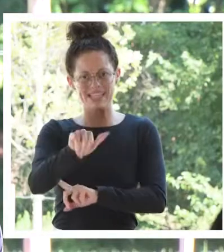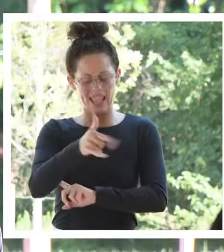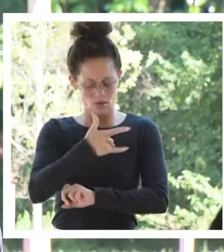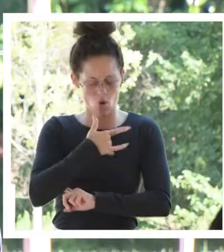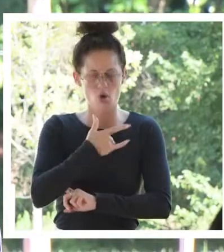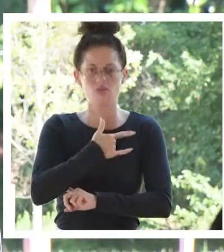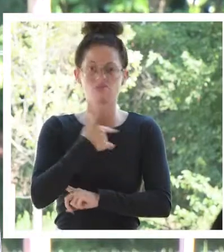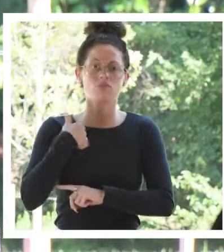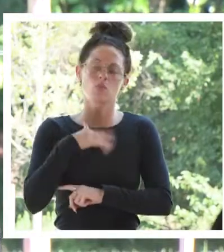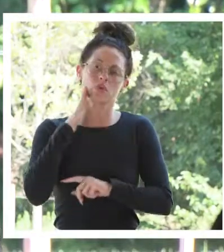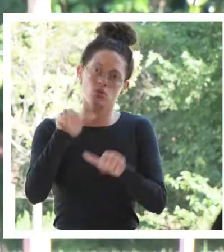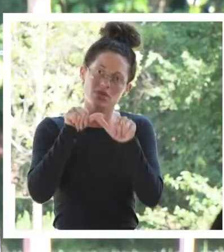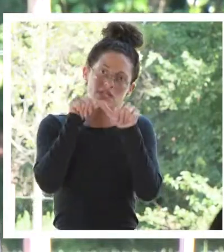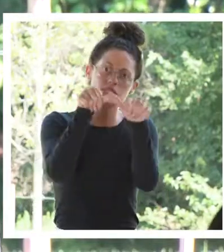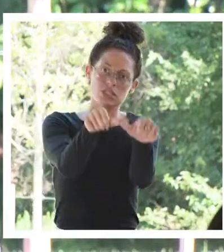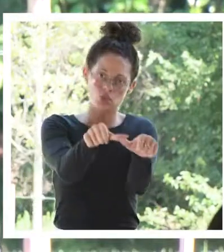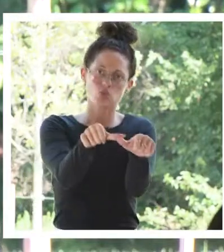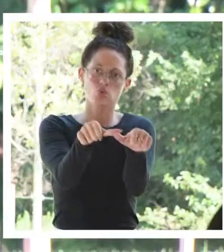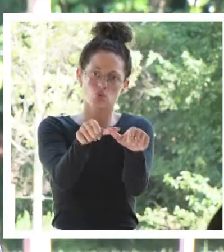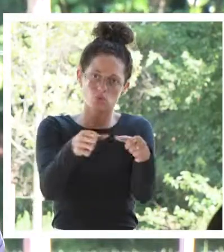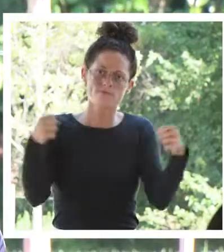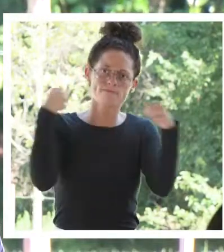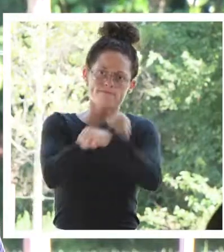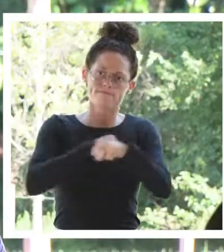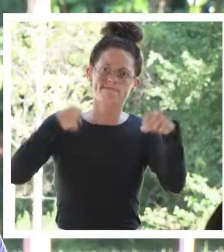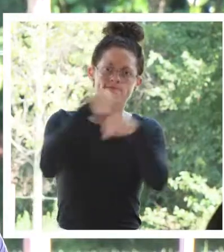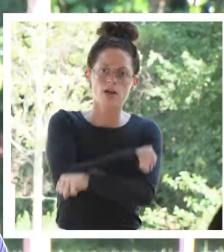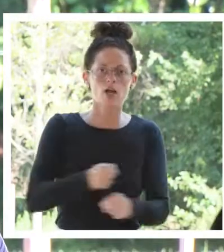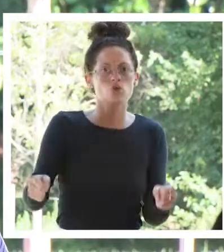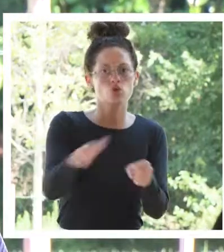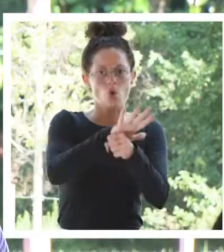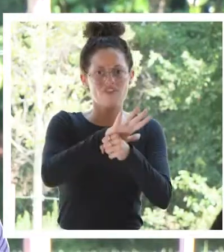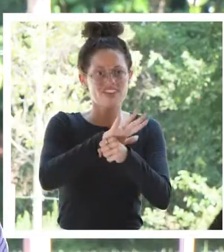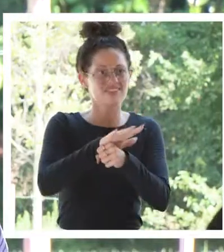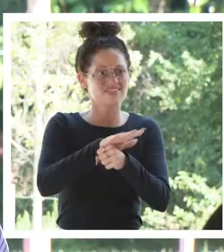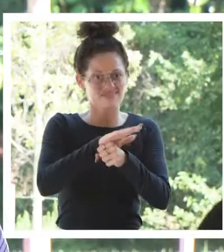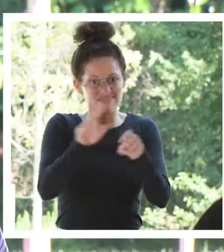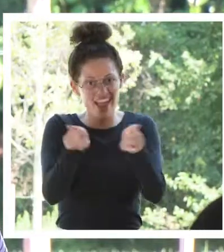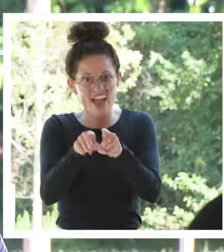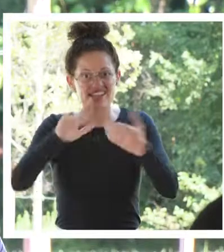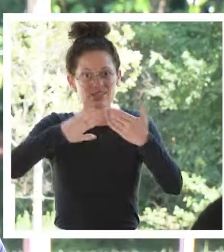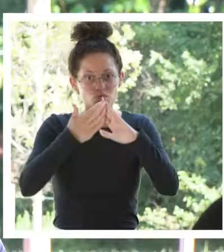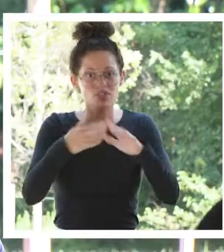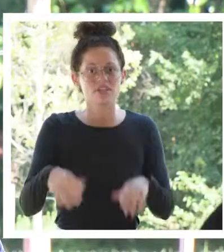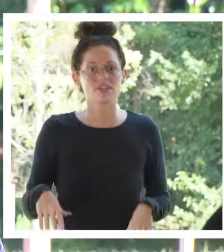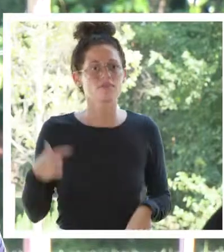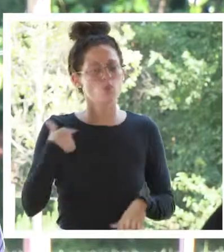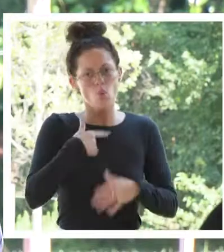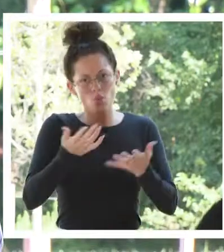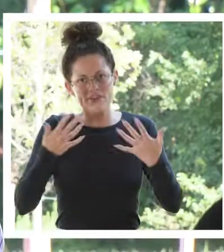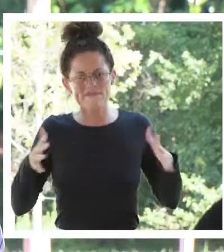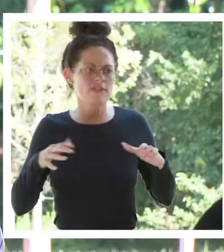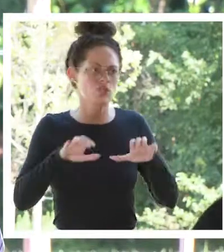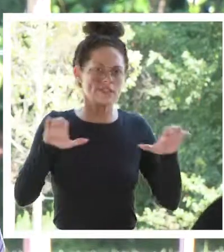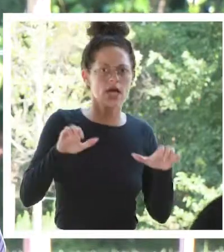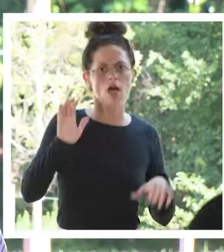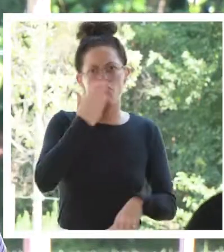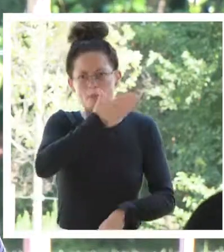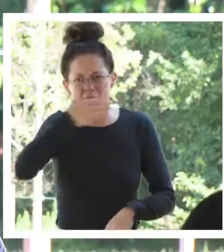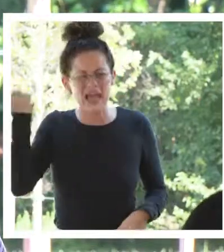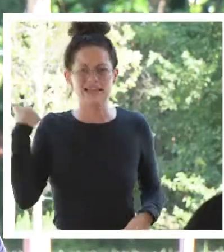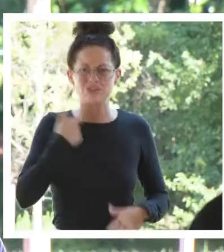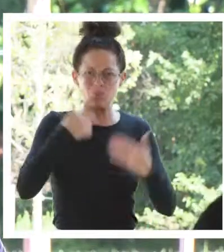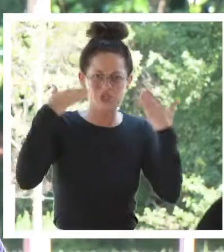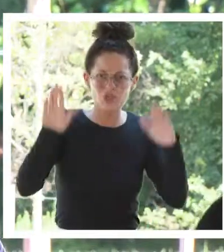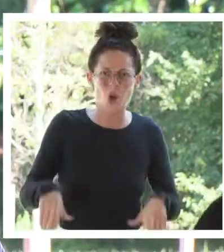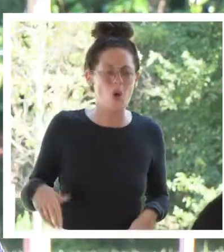COVID-19 together as a community. We have spread our wings. We have flown like eagles. We've done the very best we know how. We've done the